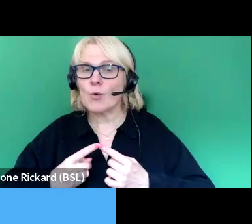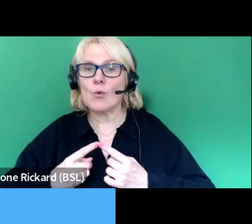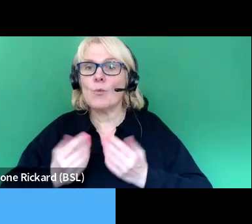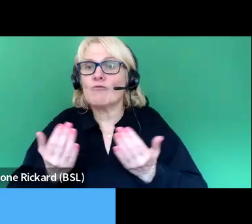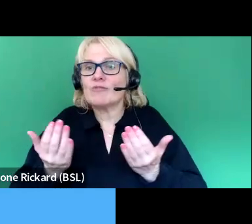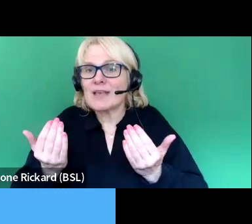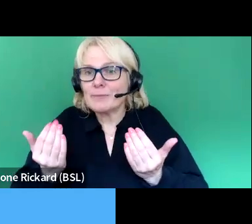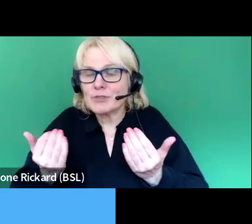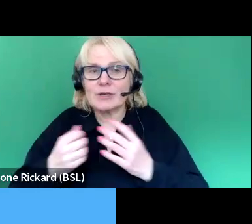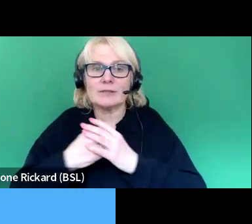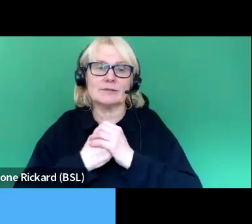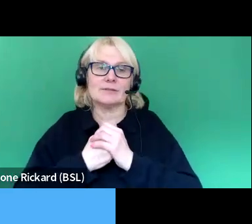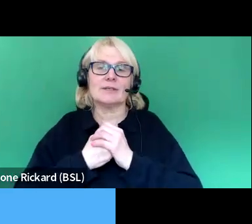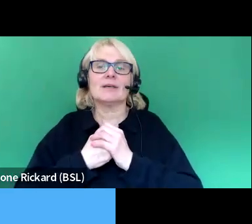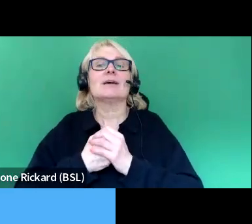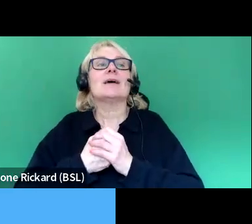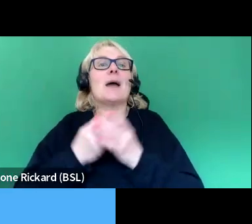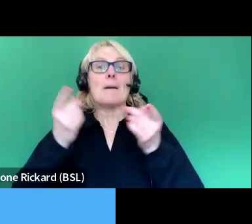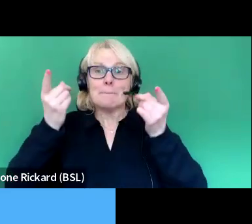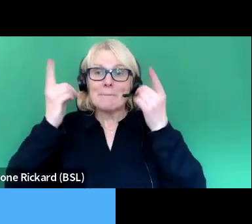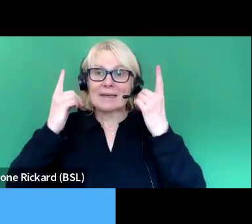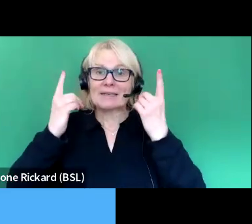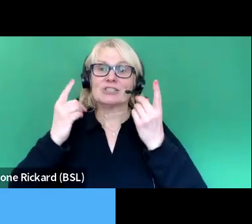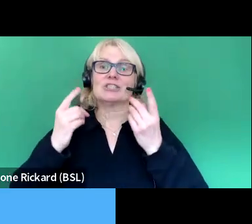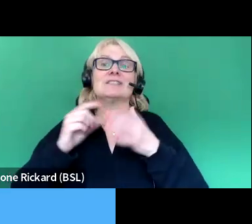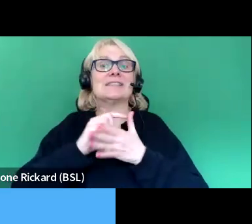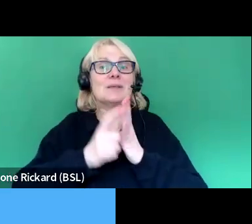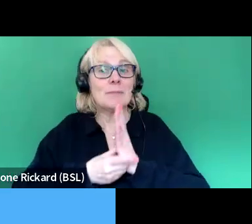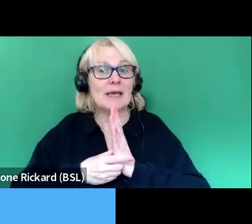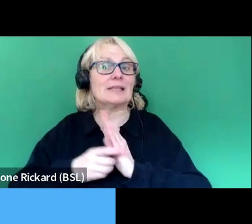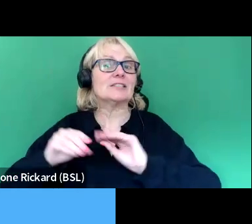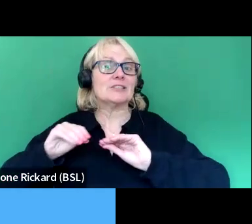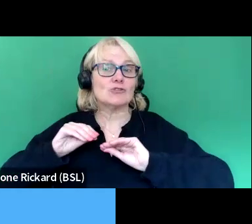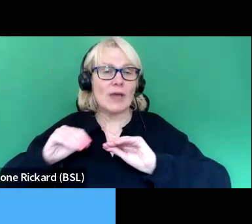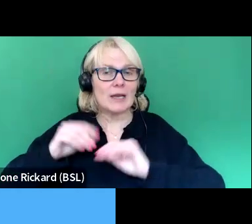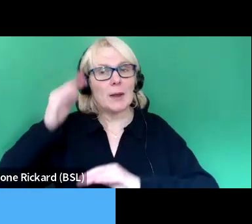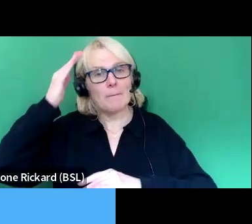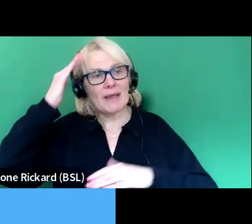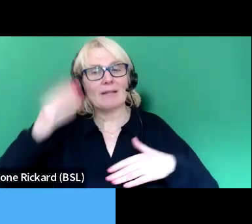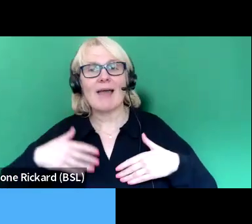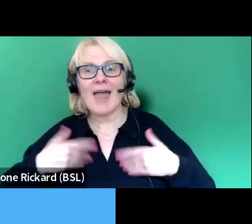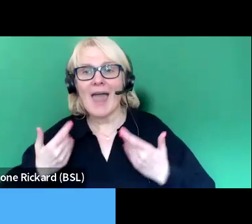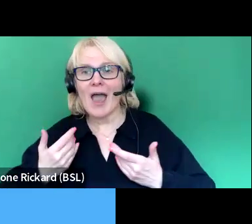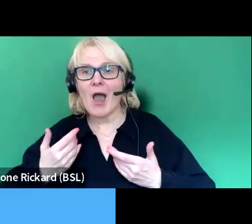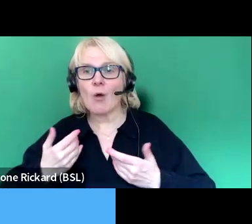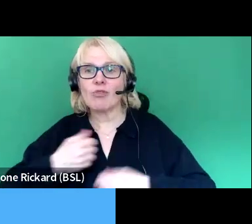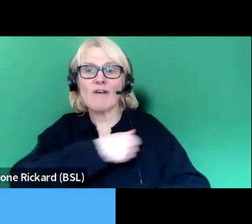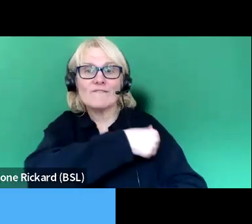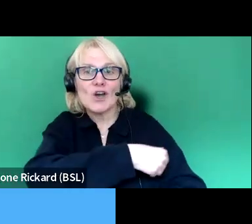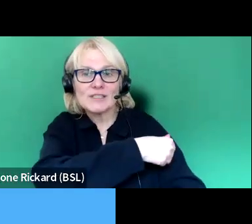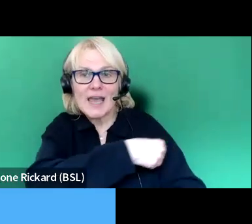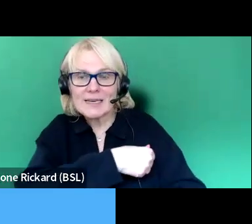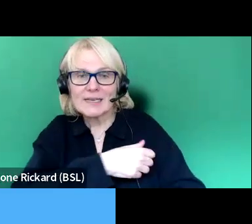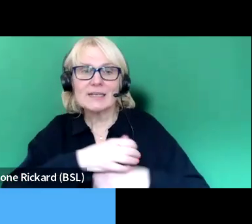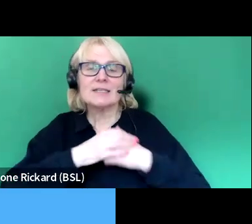The managers had disability awareness training, mental health first aiders, checking that the